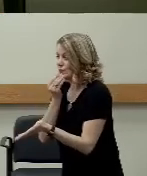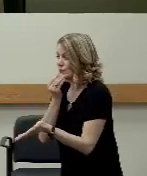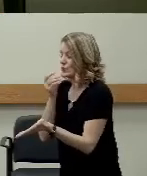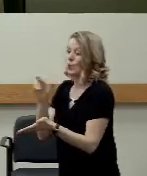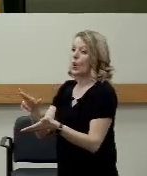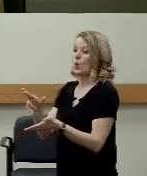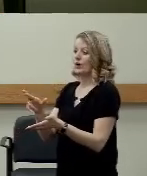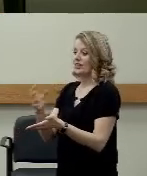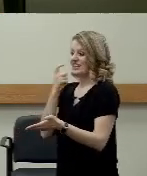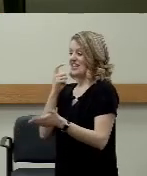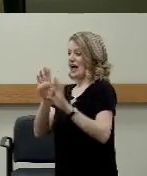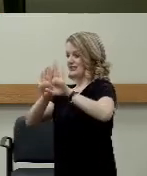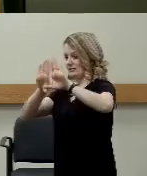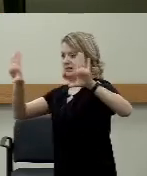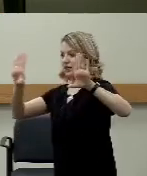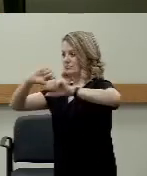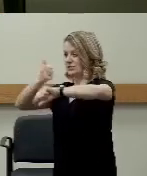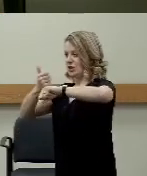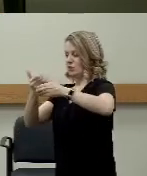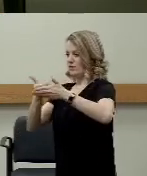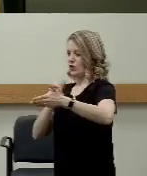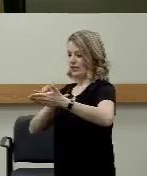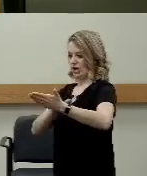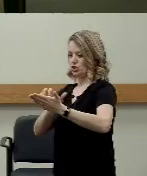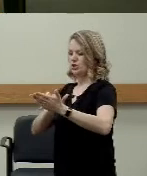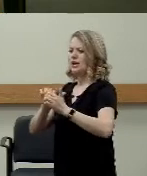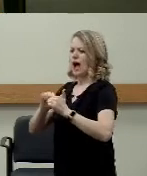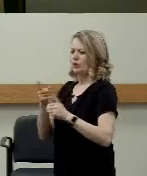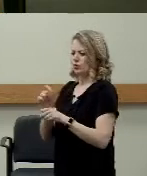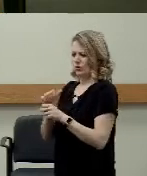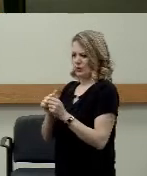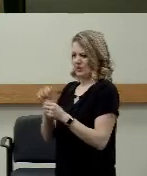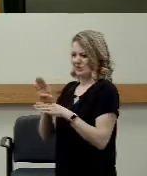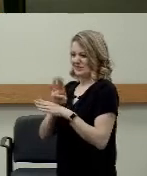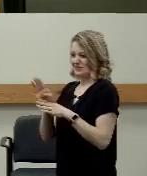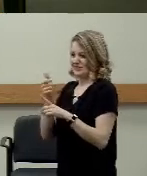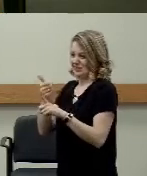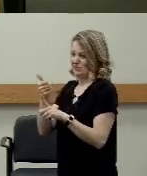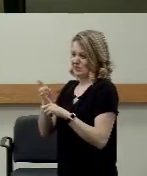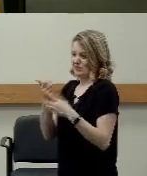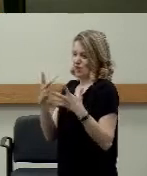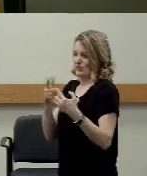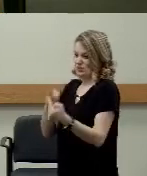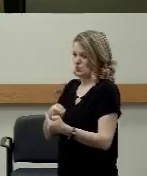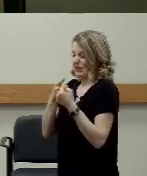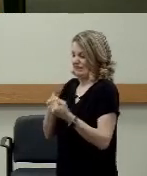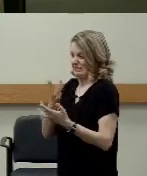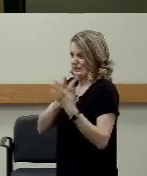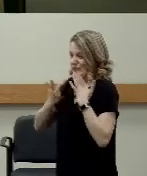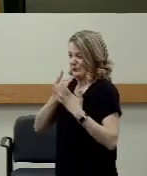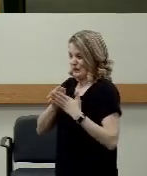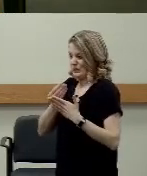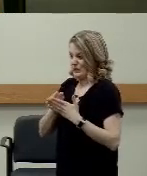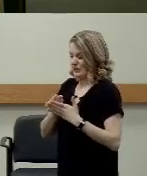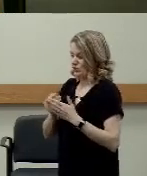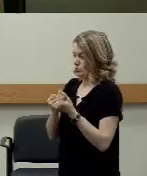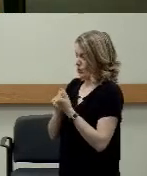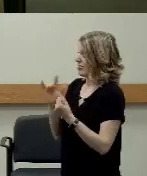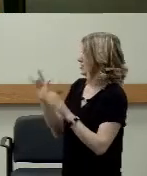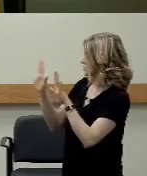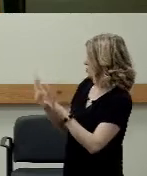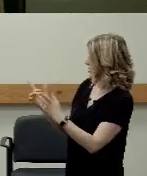plexiglass, needing those additional items, how do you work with businesses who might be struggling financially to support those goods? Well, that's a great